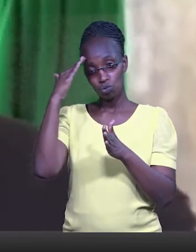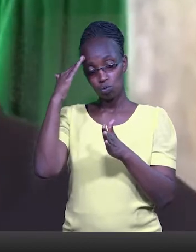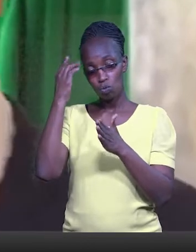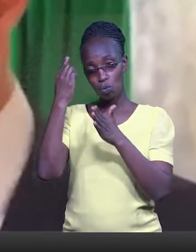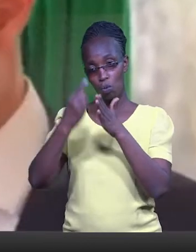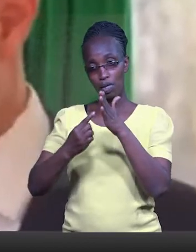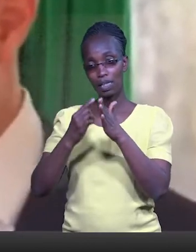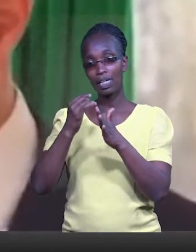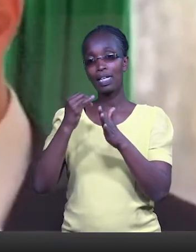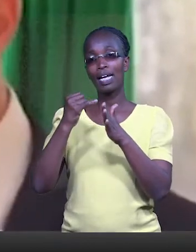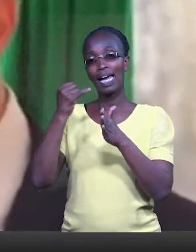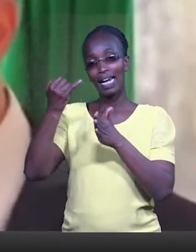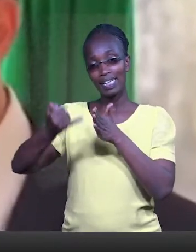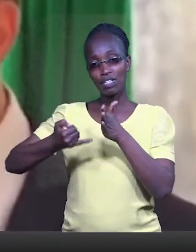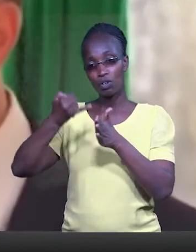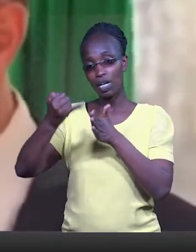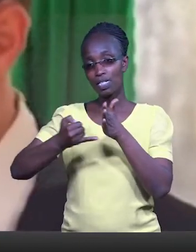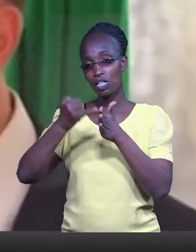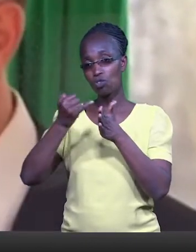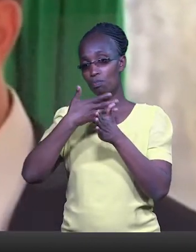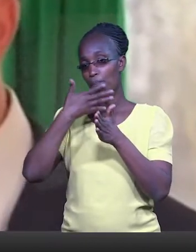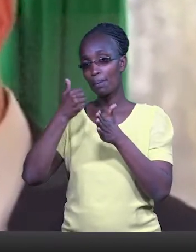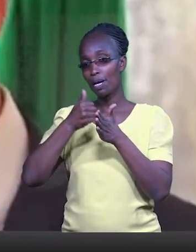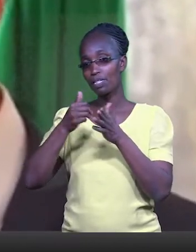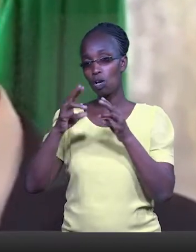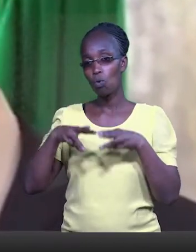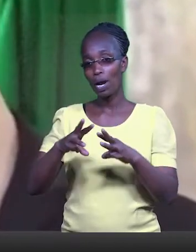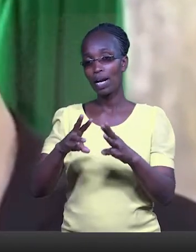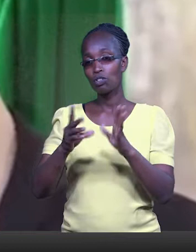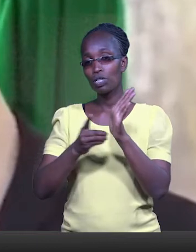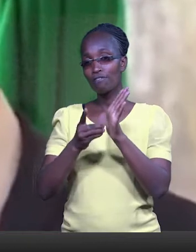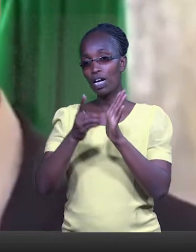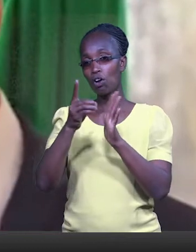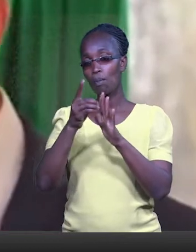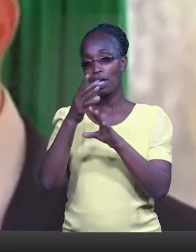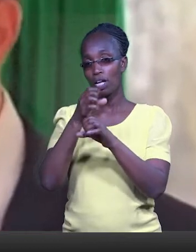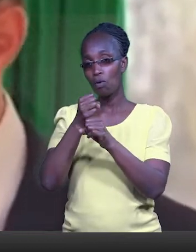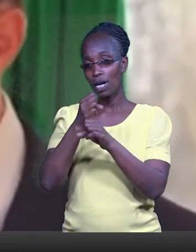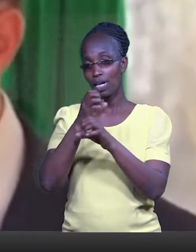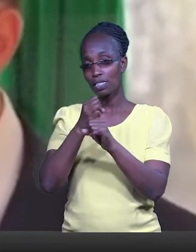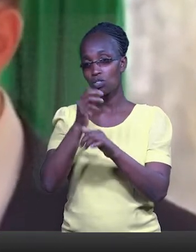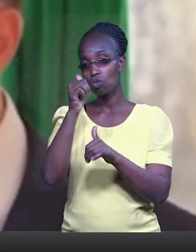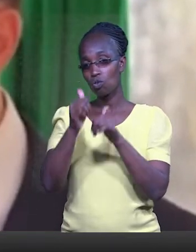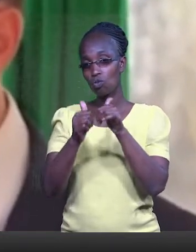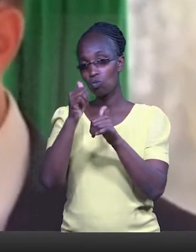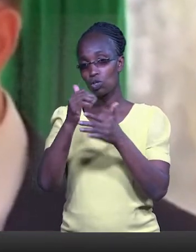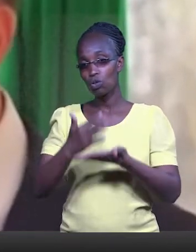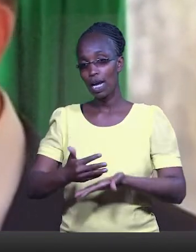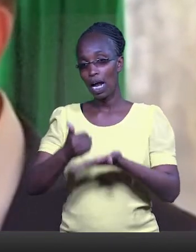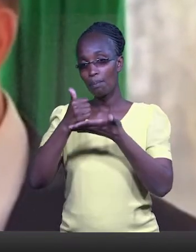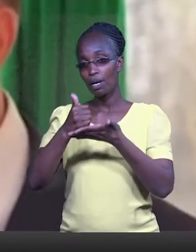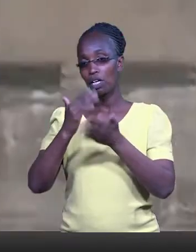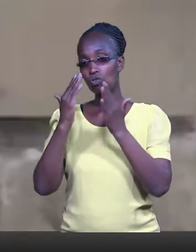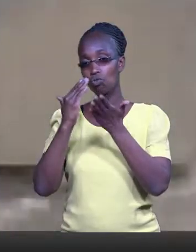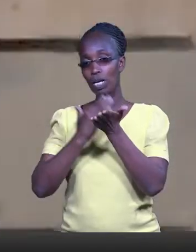recognized that internationalization would be the right way to further develop the institution and that that would